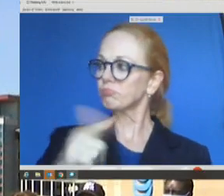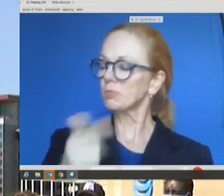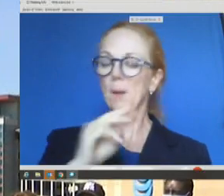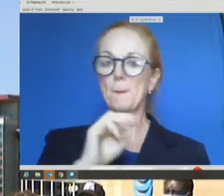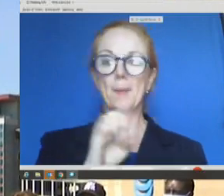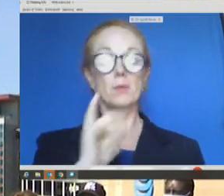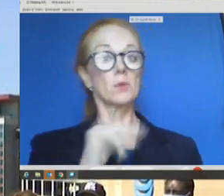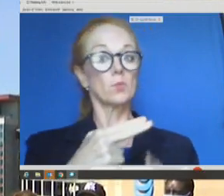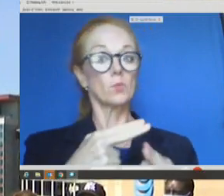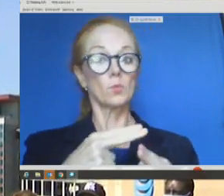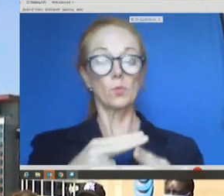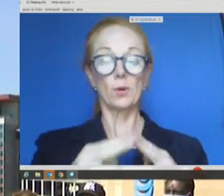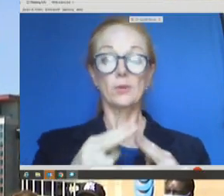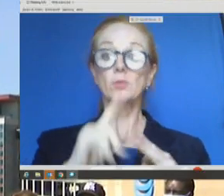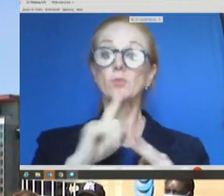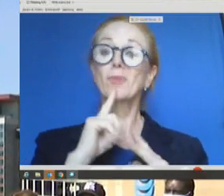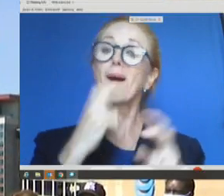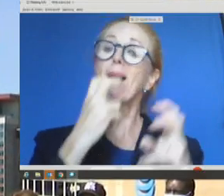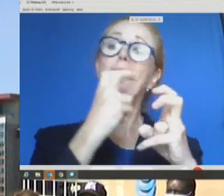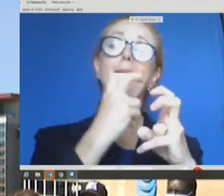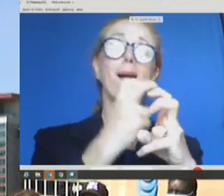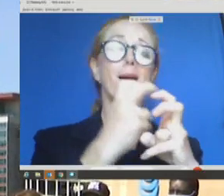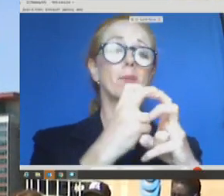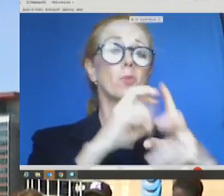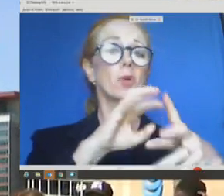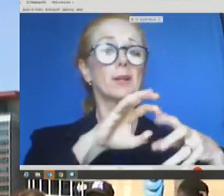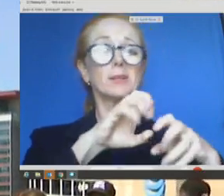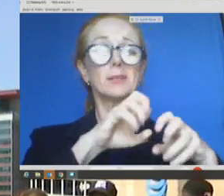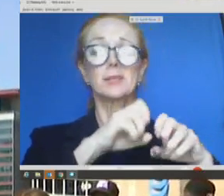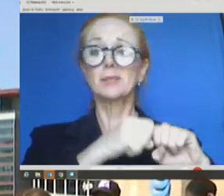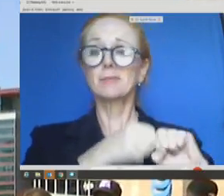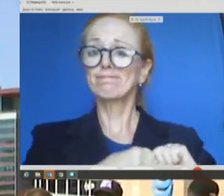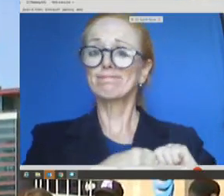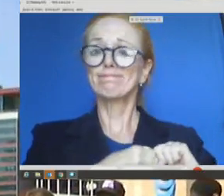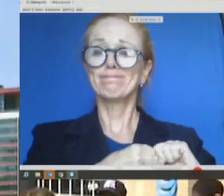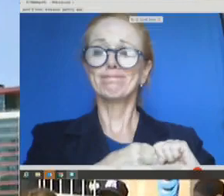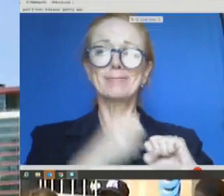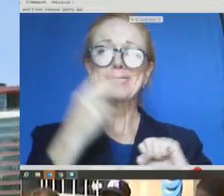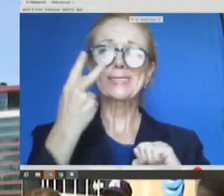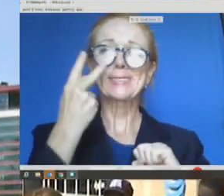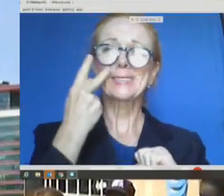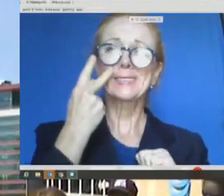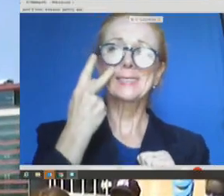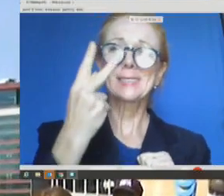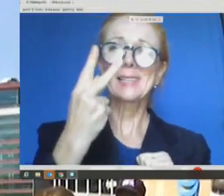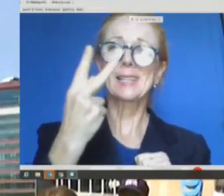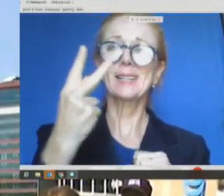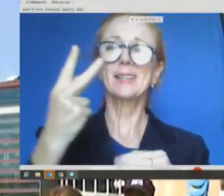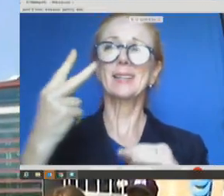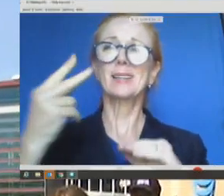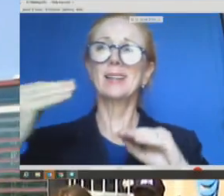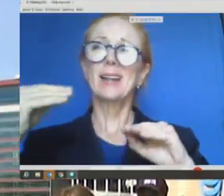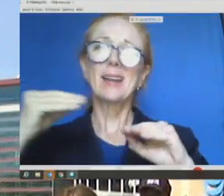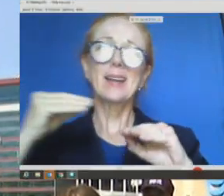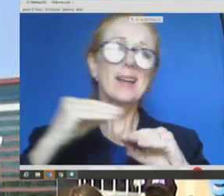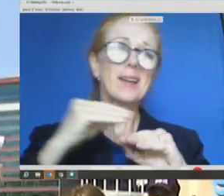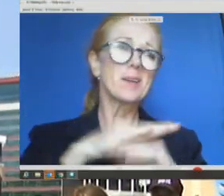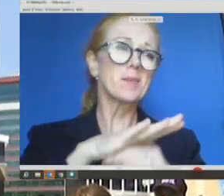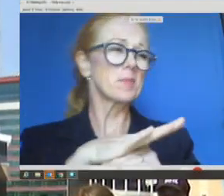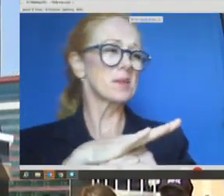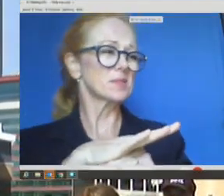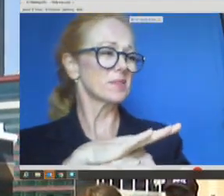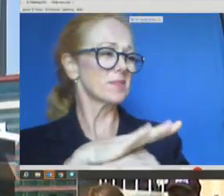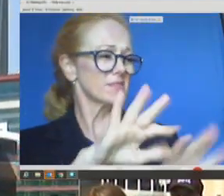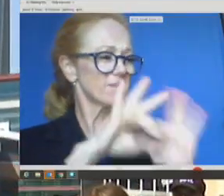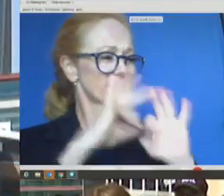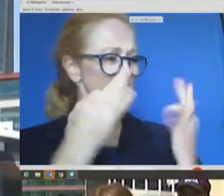been extremely heartbreaking to me to see what the impact that this has had on the Easter family.